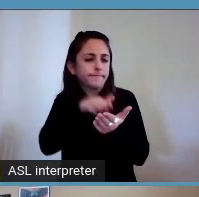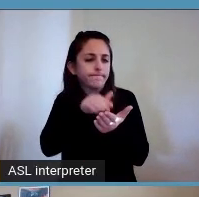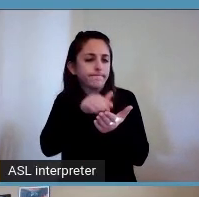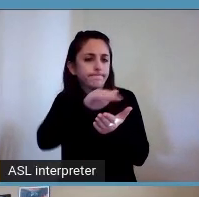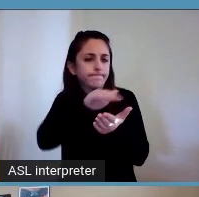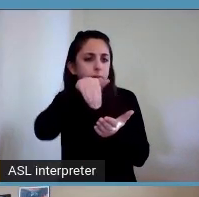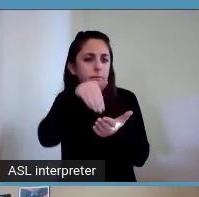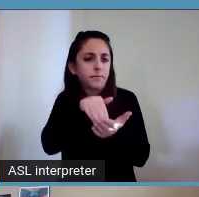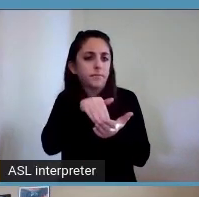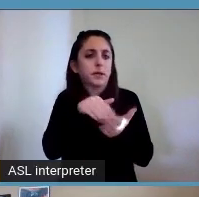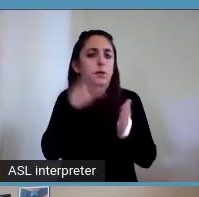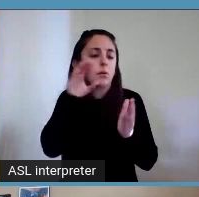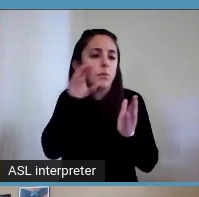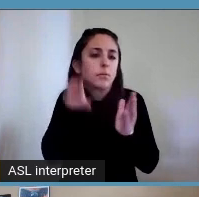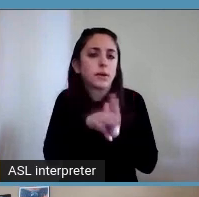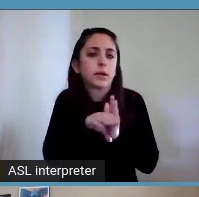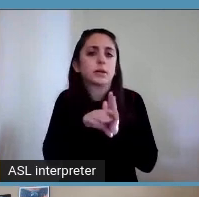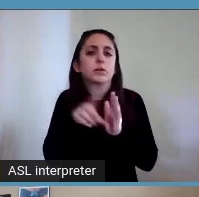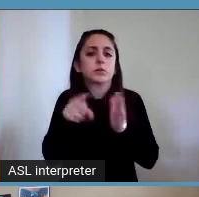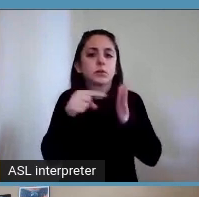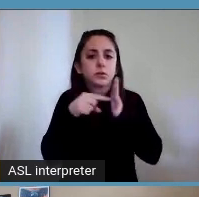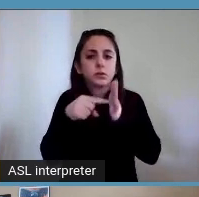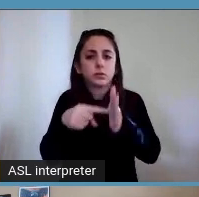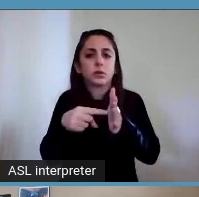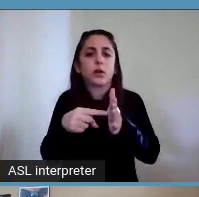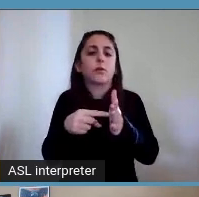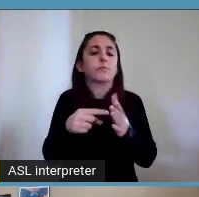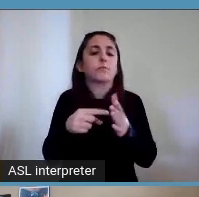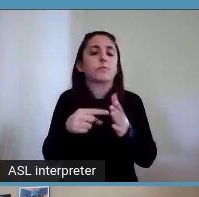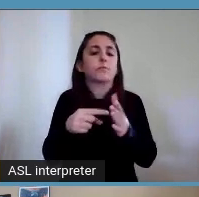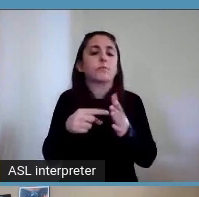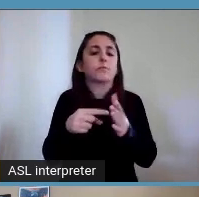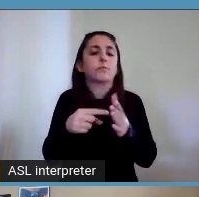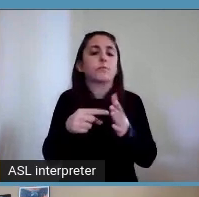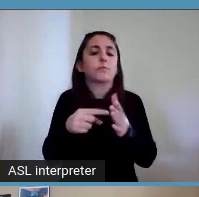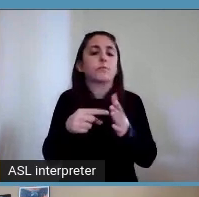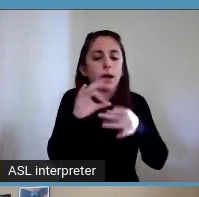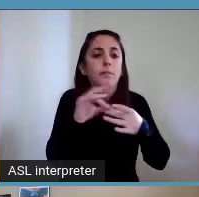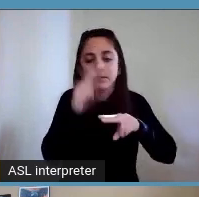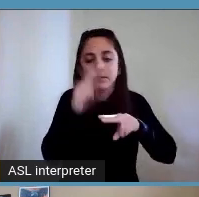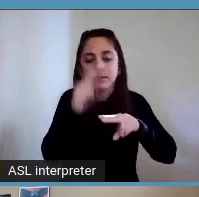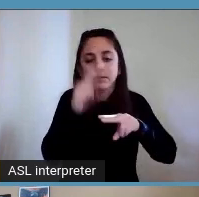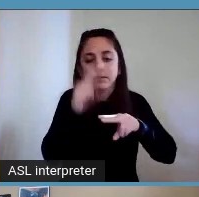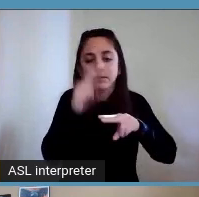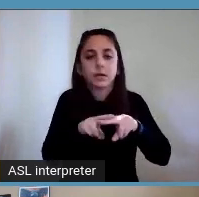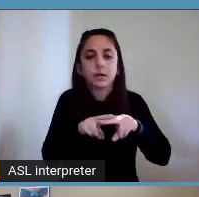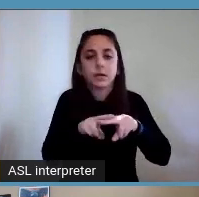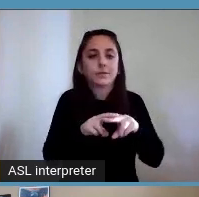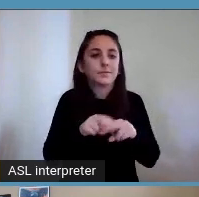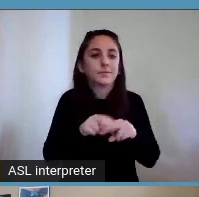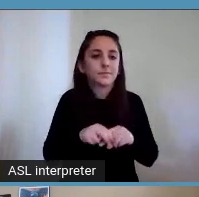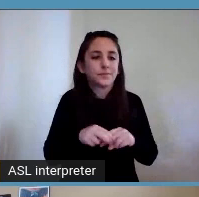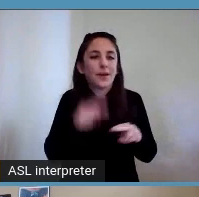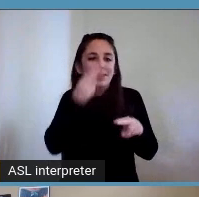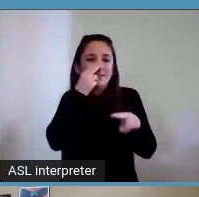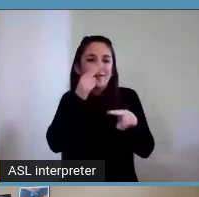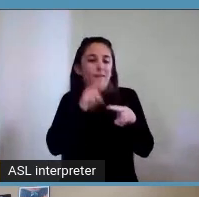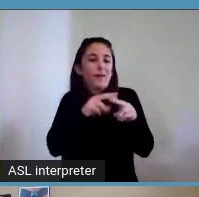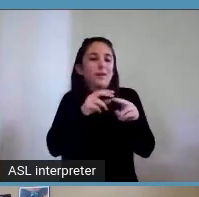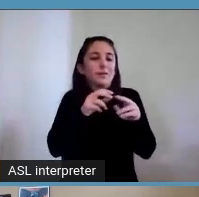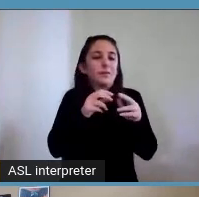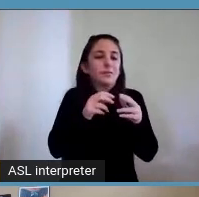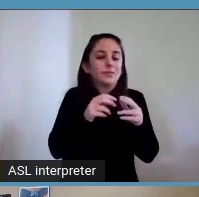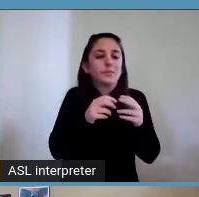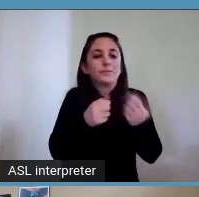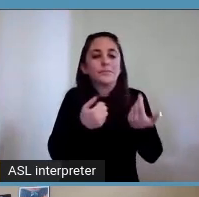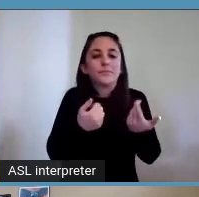screenshot of the Facebook comments that were pretty fun. So one of the comments, it's a little fawn hiding in the grass, and one comment is